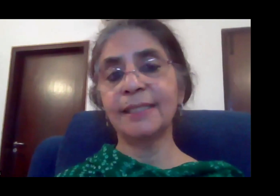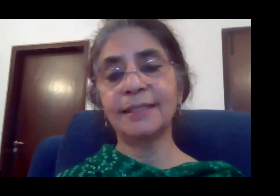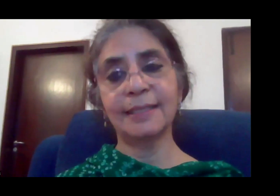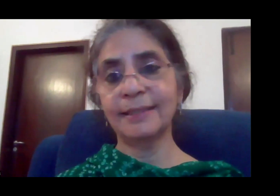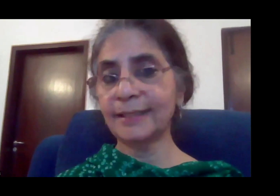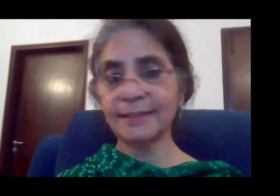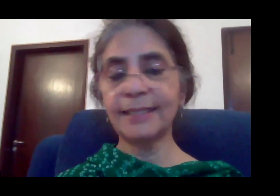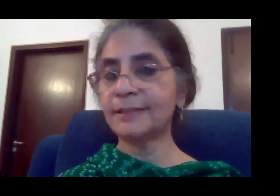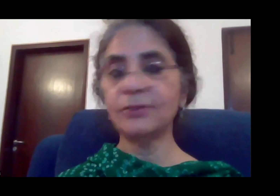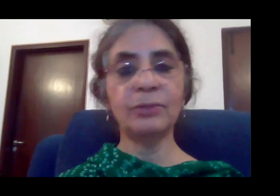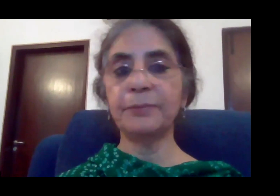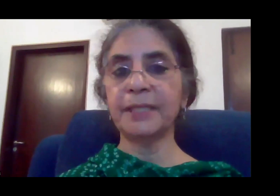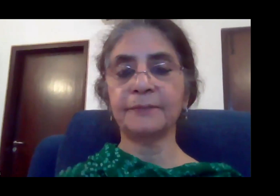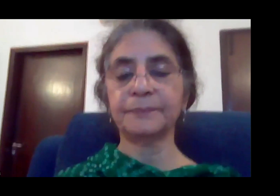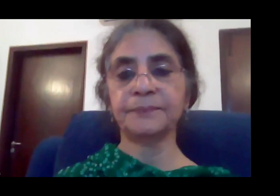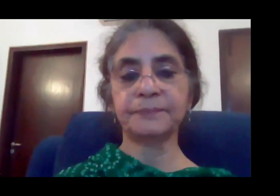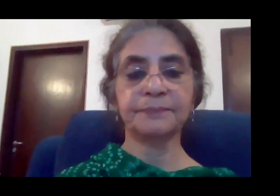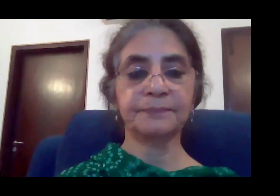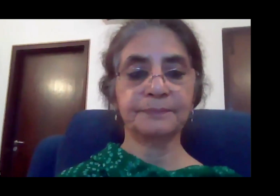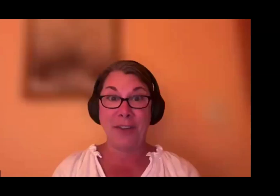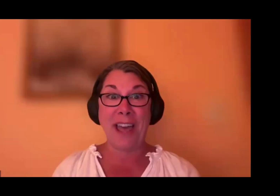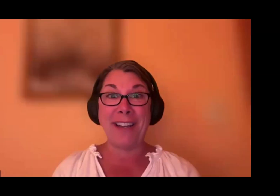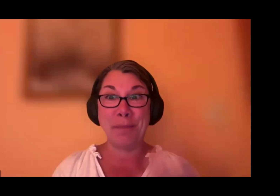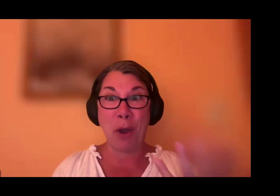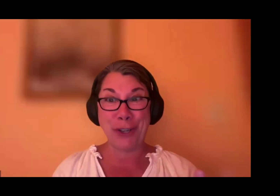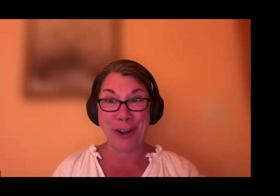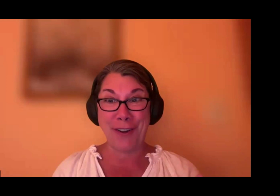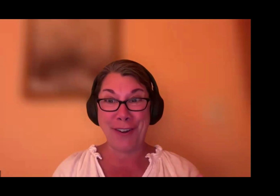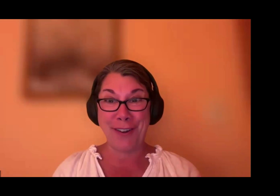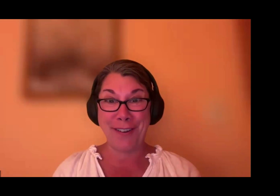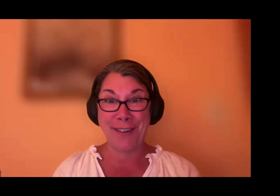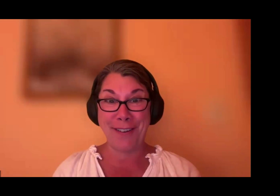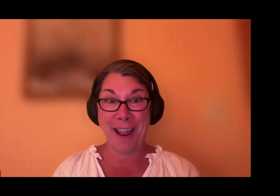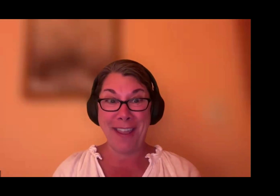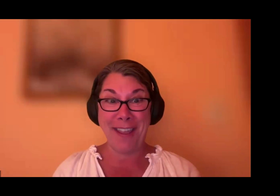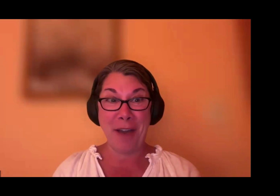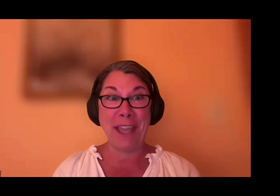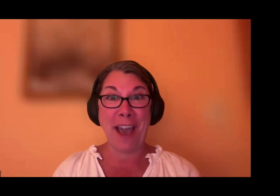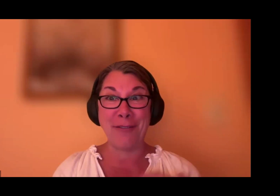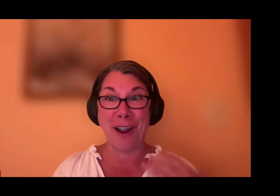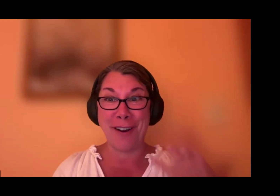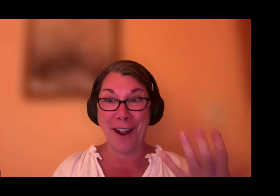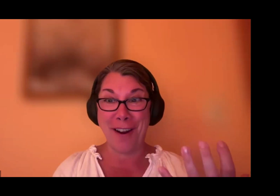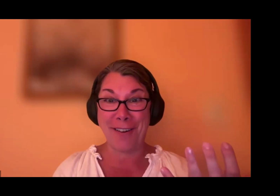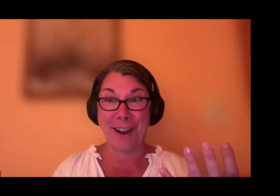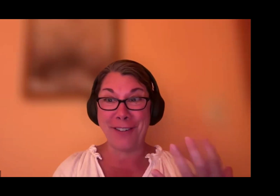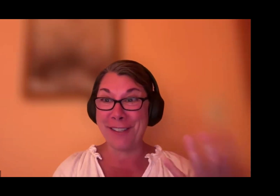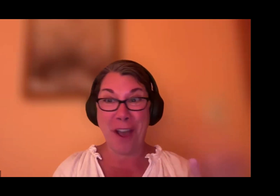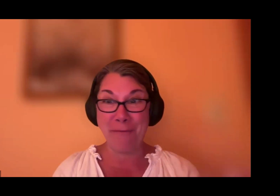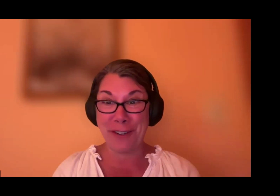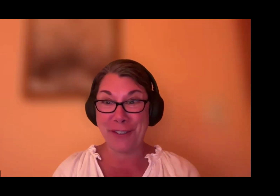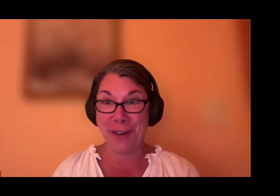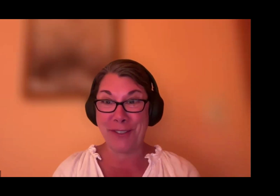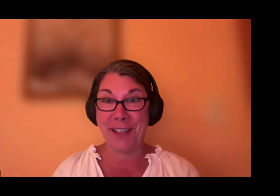see that's the only way. Yeah, so that exposure, right? Coming out of